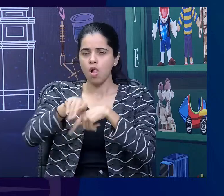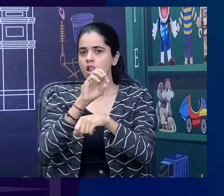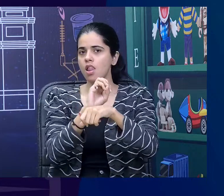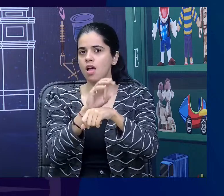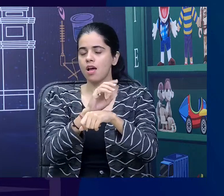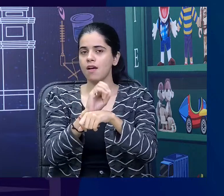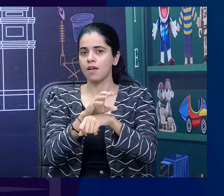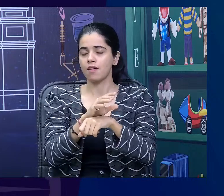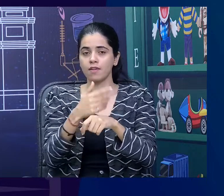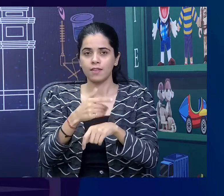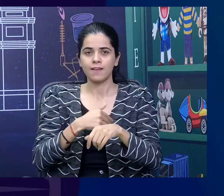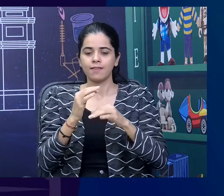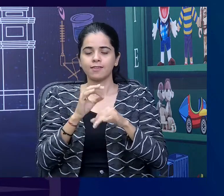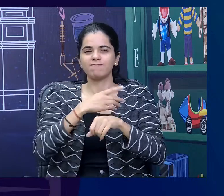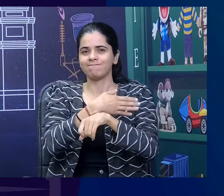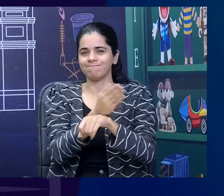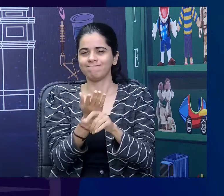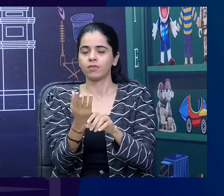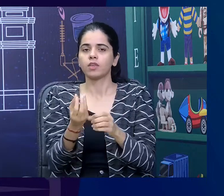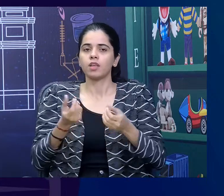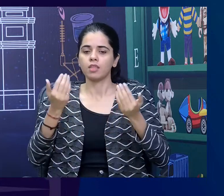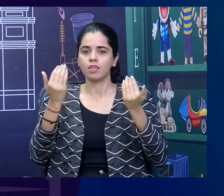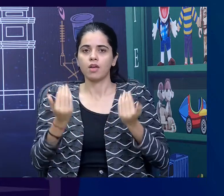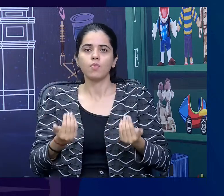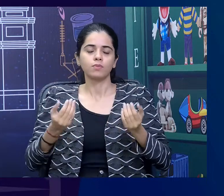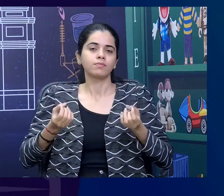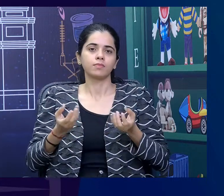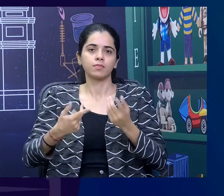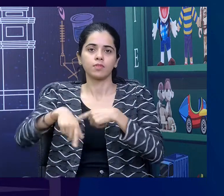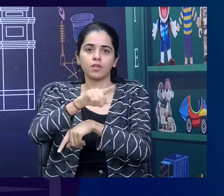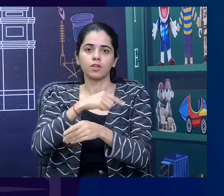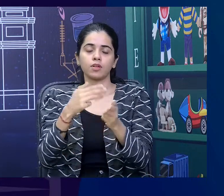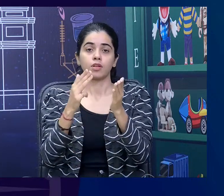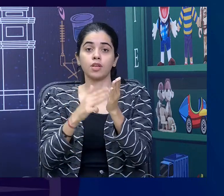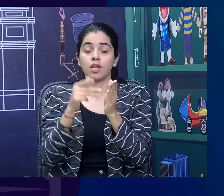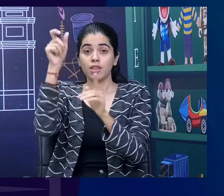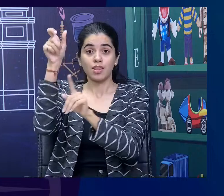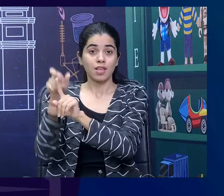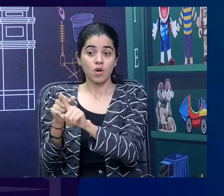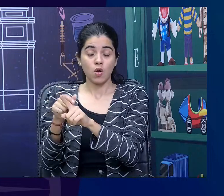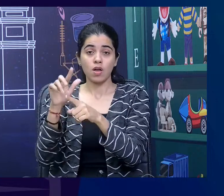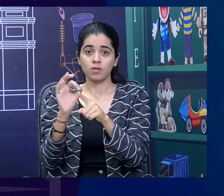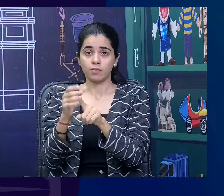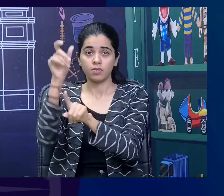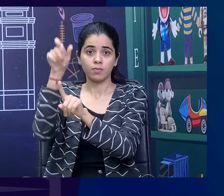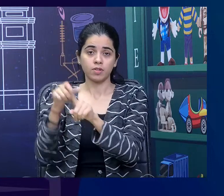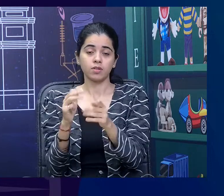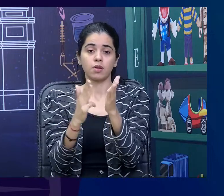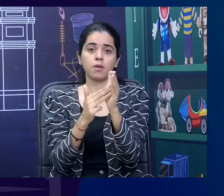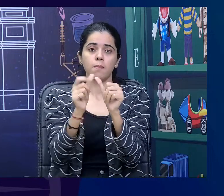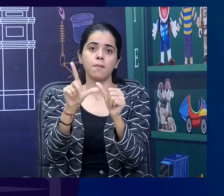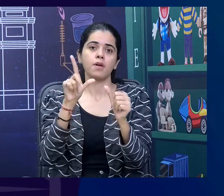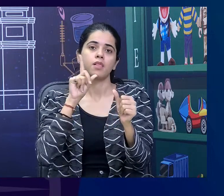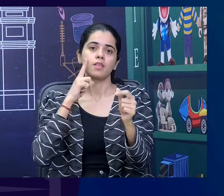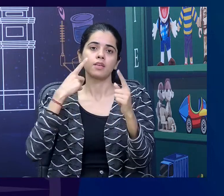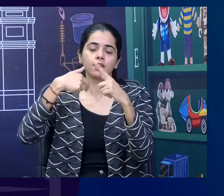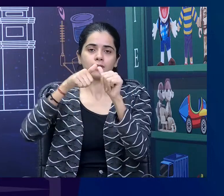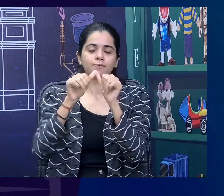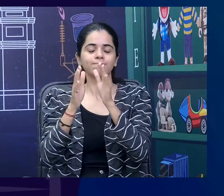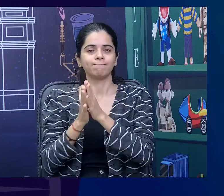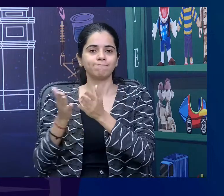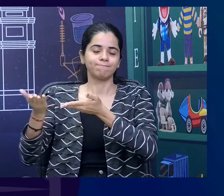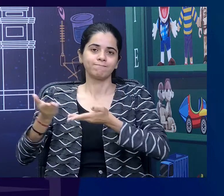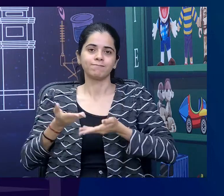those things. So without any further delay, let's quickly meet her. You are Miss Malika Ganapati, you are consultant educator. Very warm welcome, ma'am.